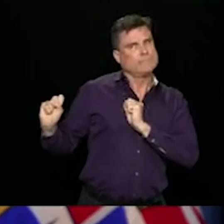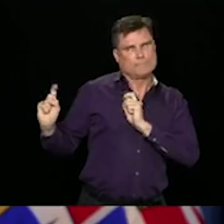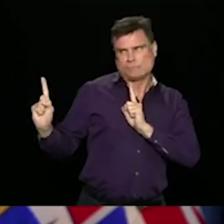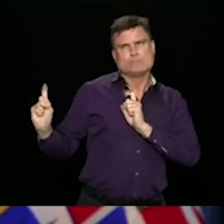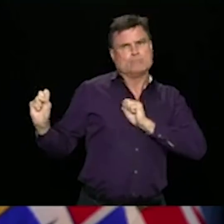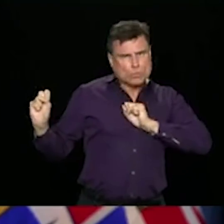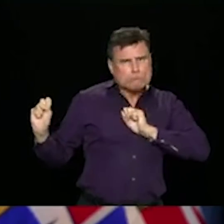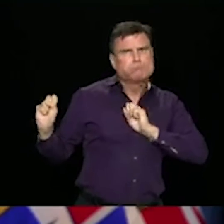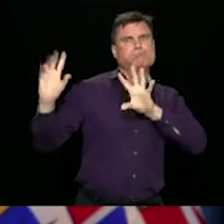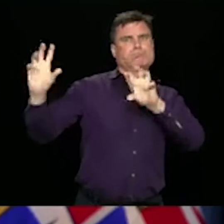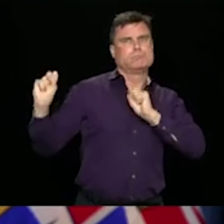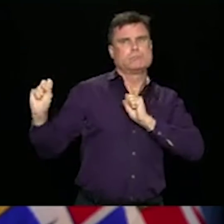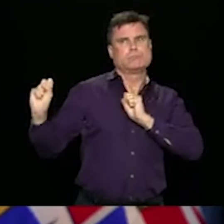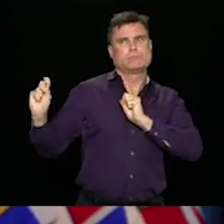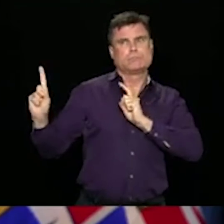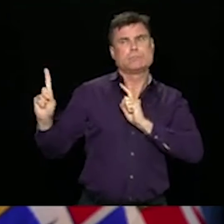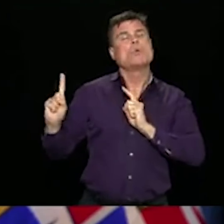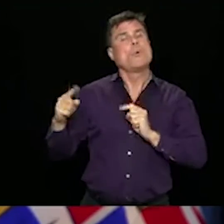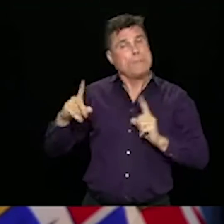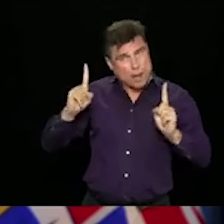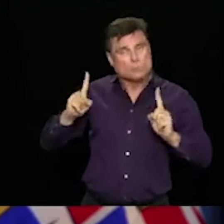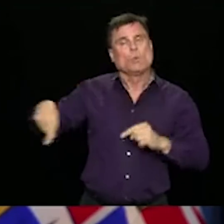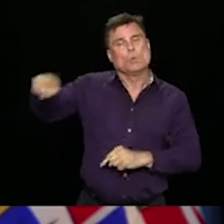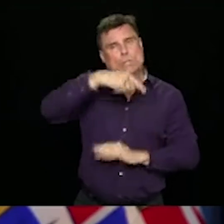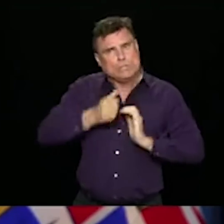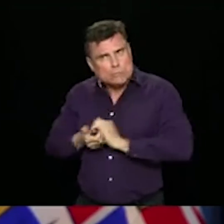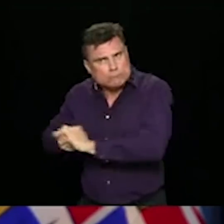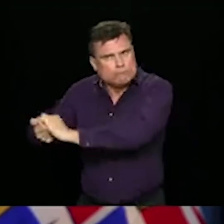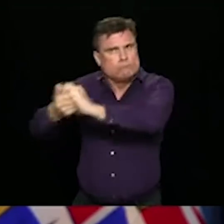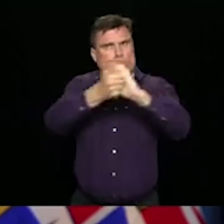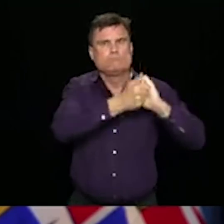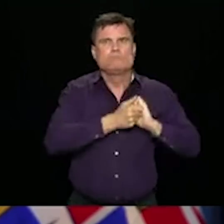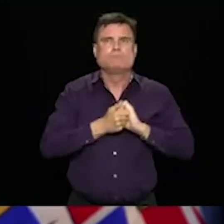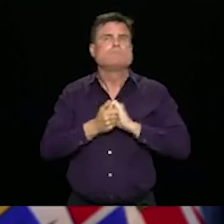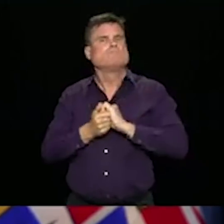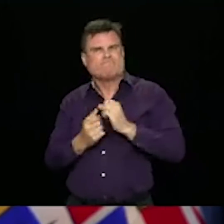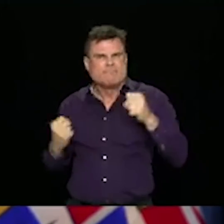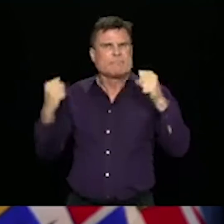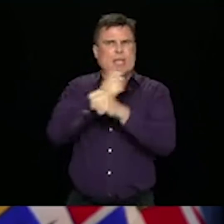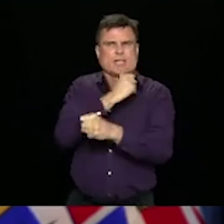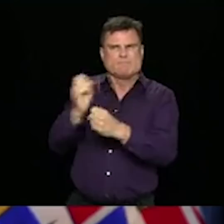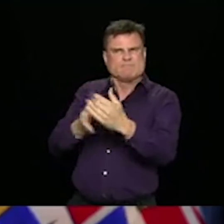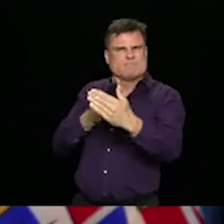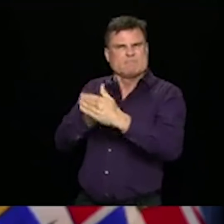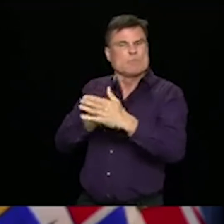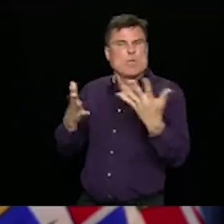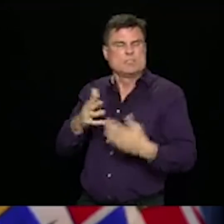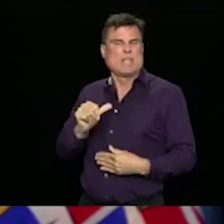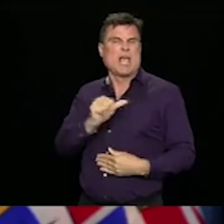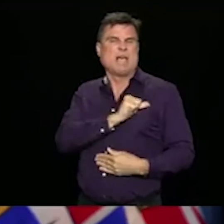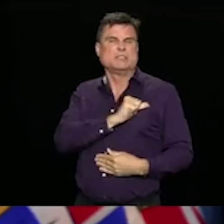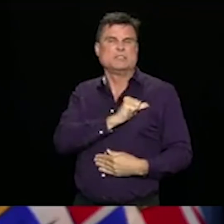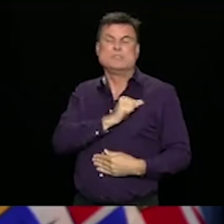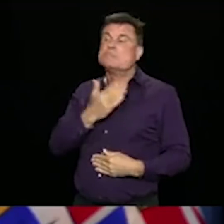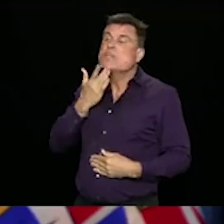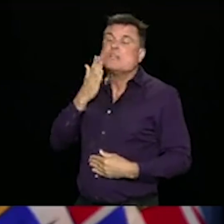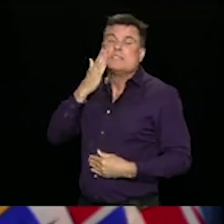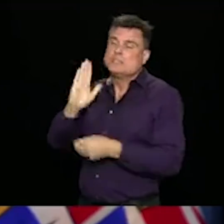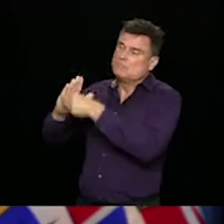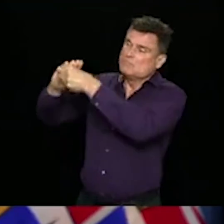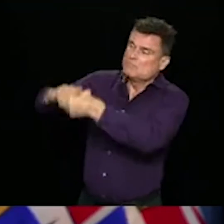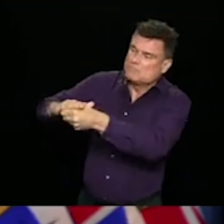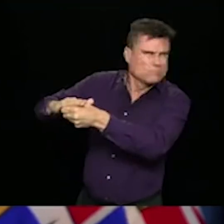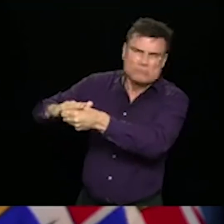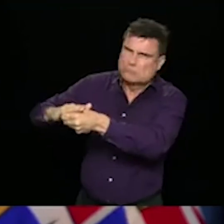only for our fight against racism, but in our collective actions to prevent this pandemic from